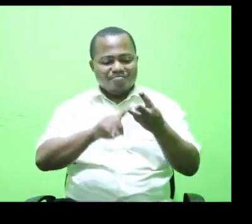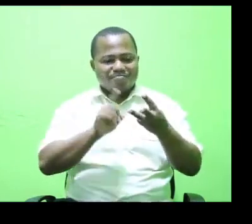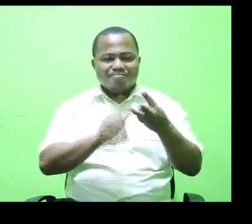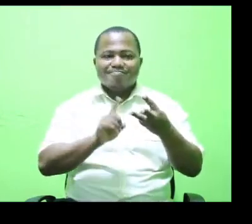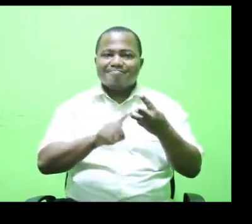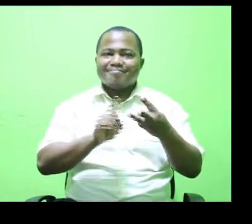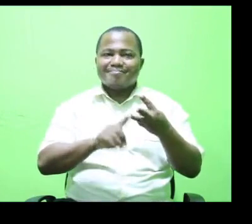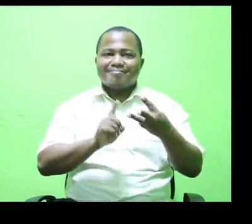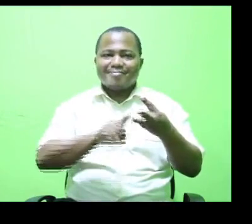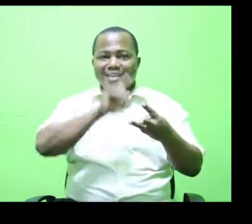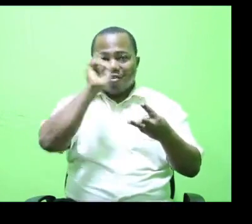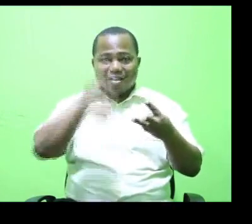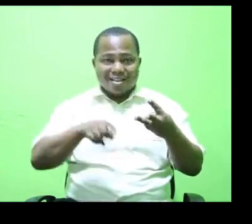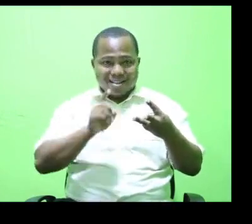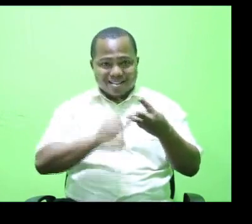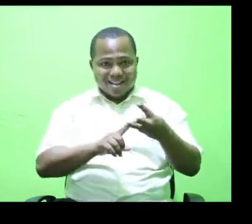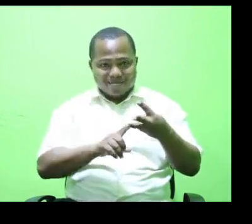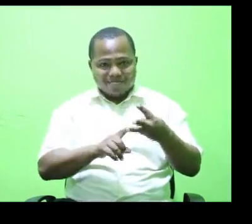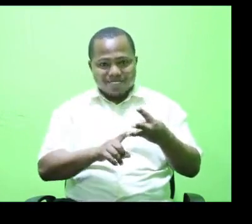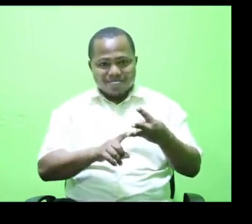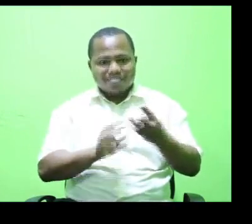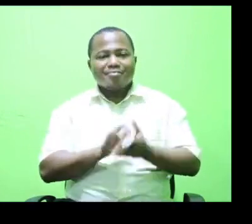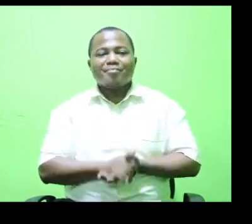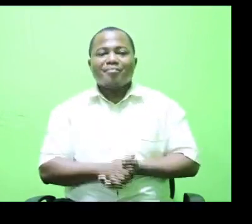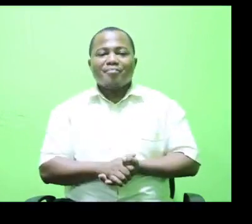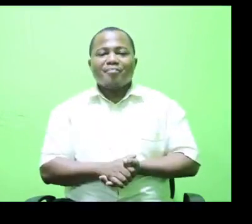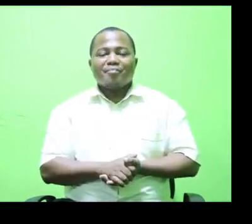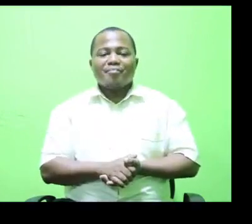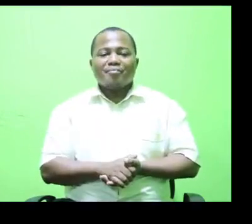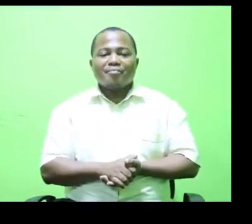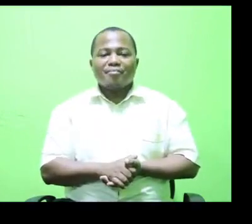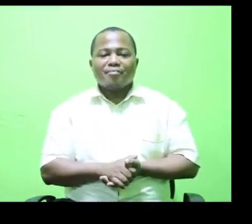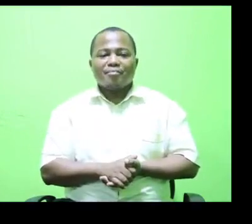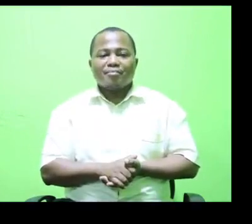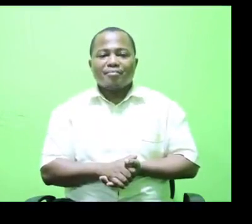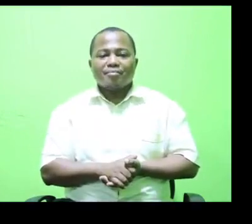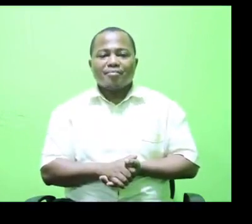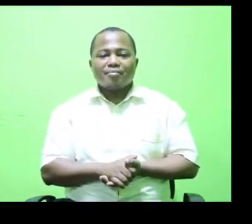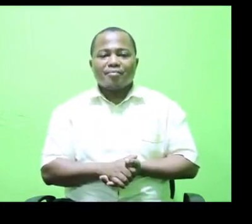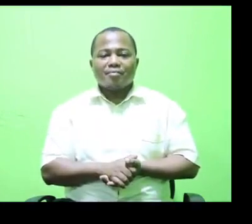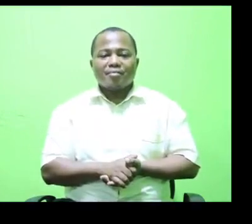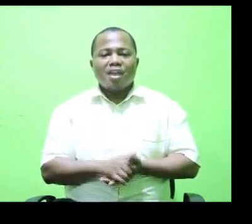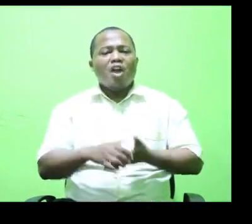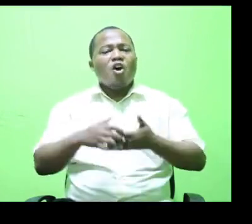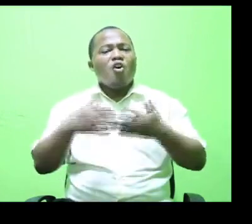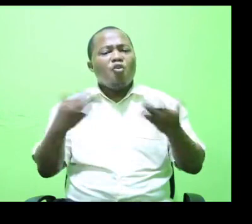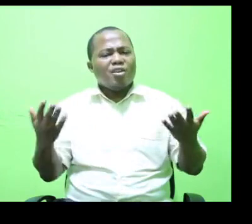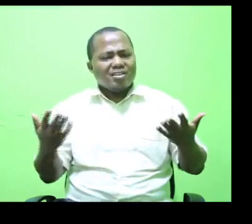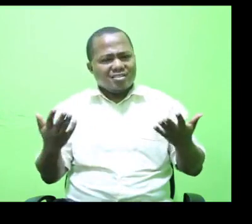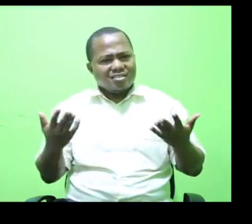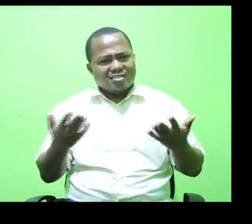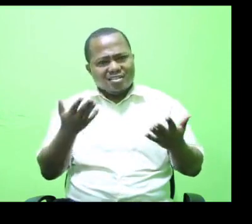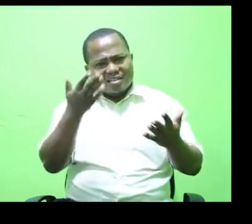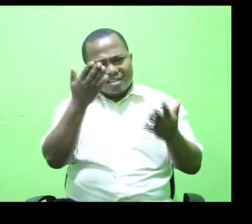Another question, which will be the third one,